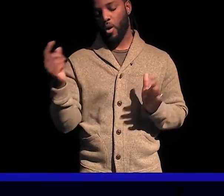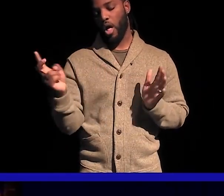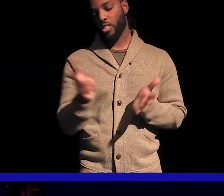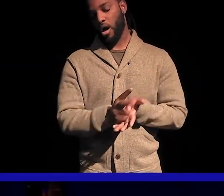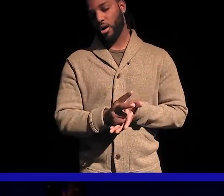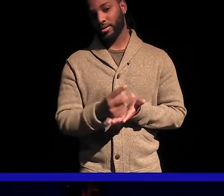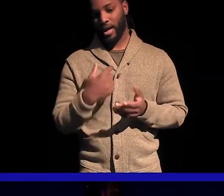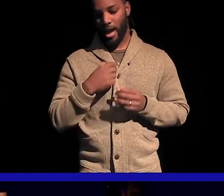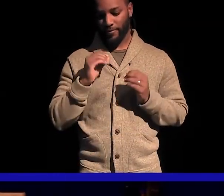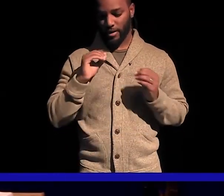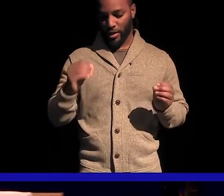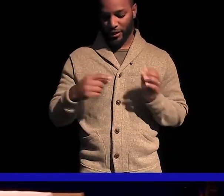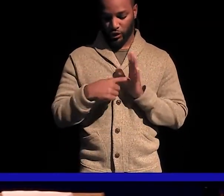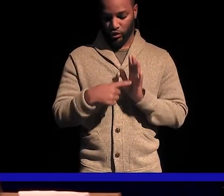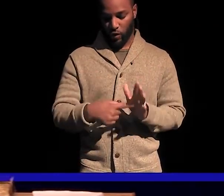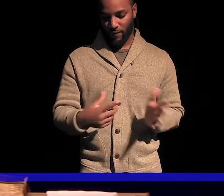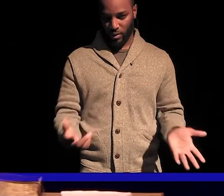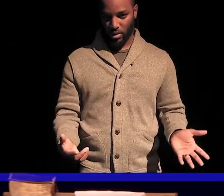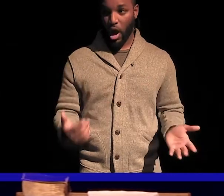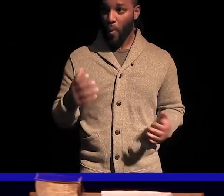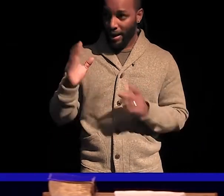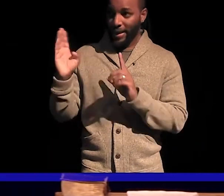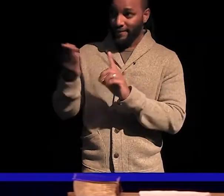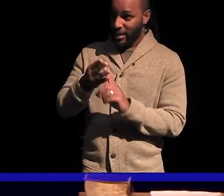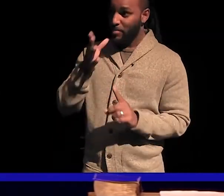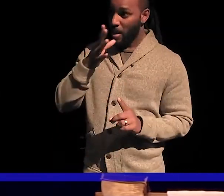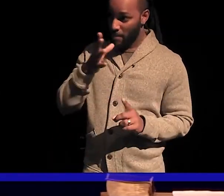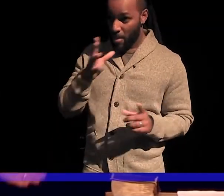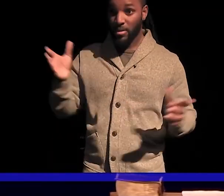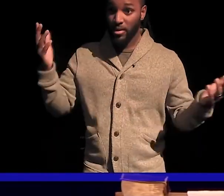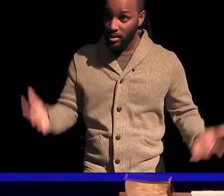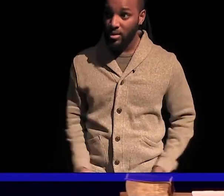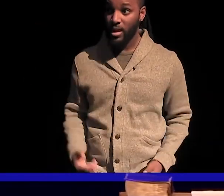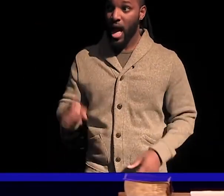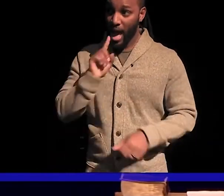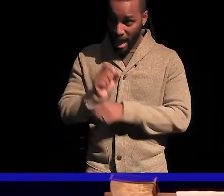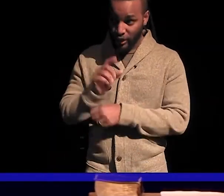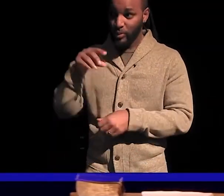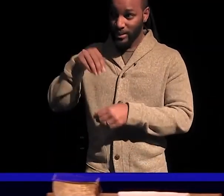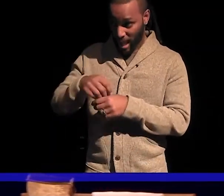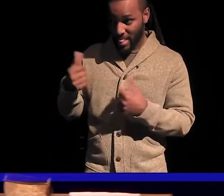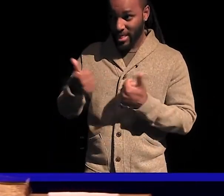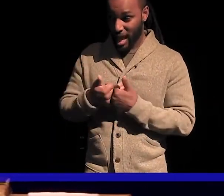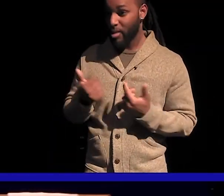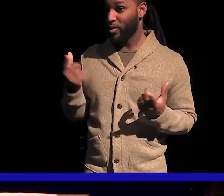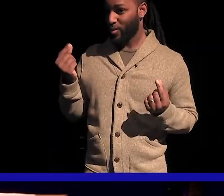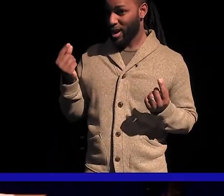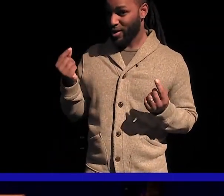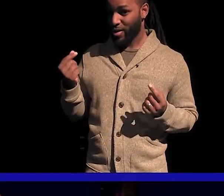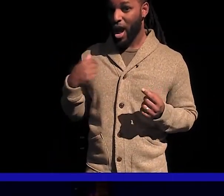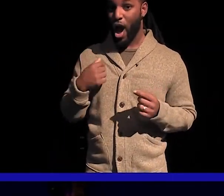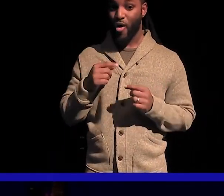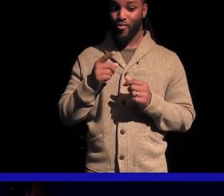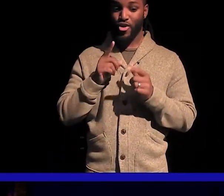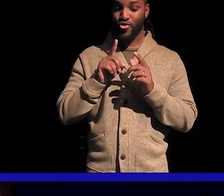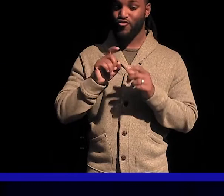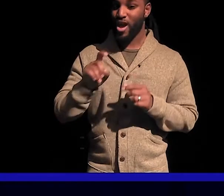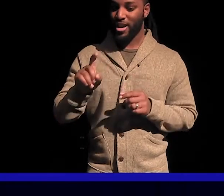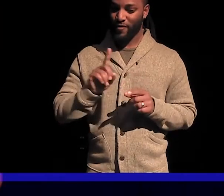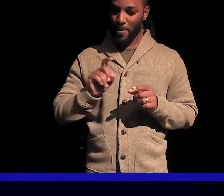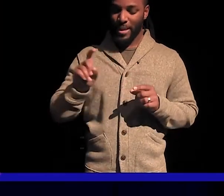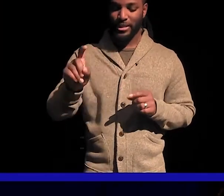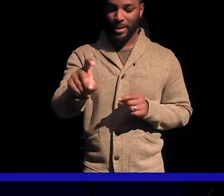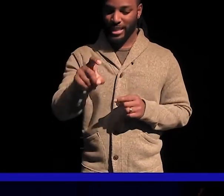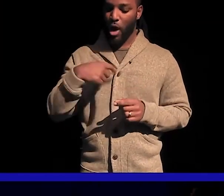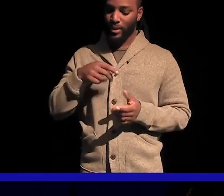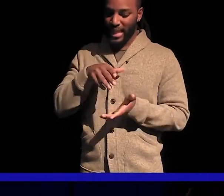nothing to show for it. And I wanted to convince my mom that I had actually been in the game. So what I did is I went running from base to base and sliding